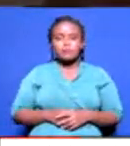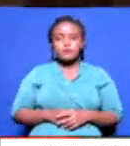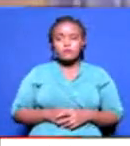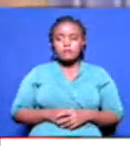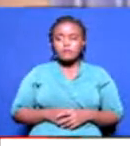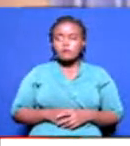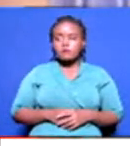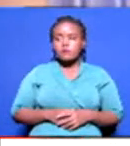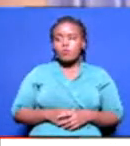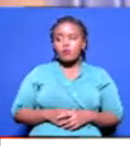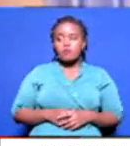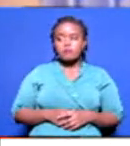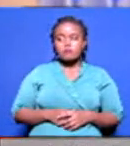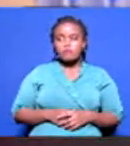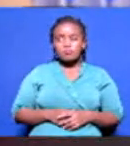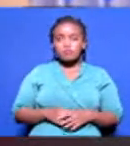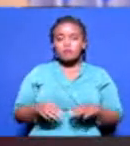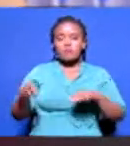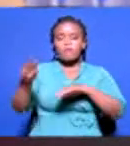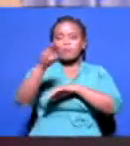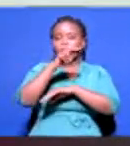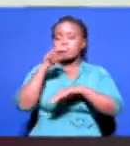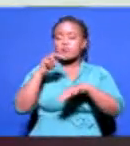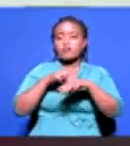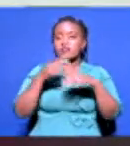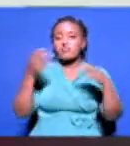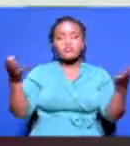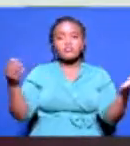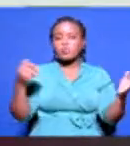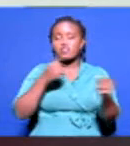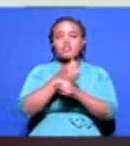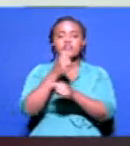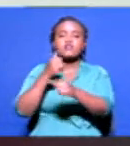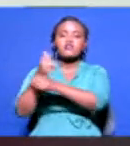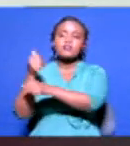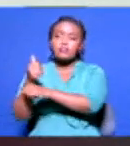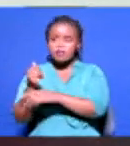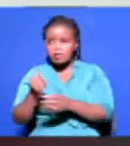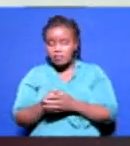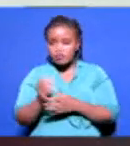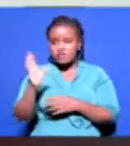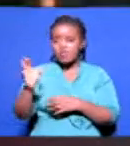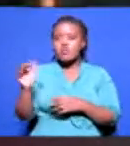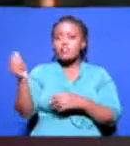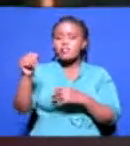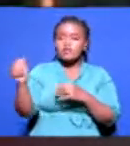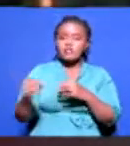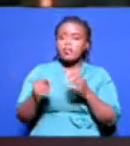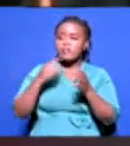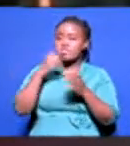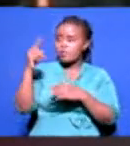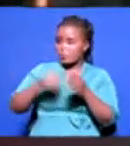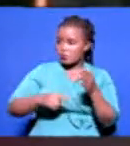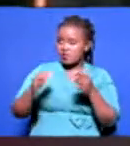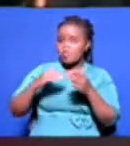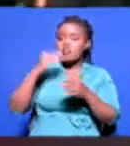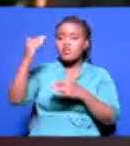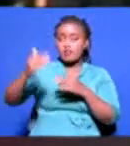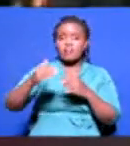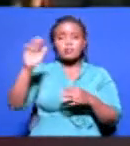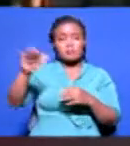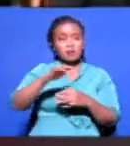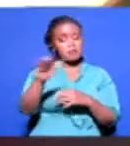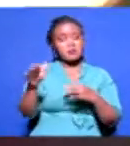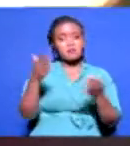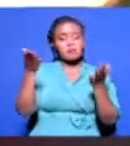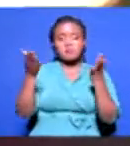A nation in danger. Interior CS warns the next parliament could be in the hand of